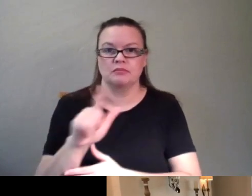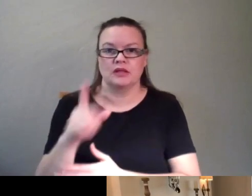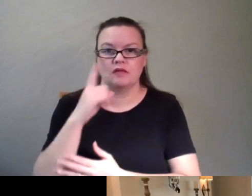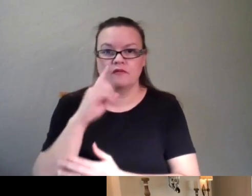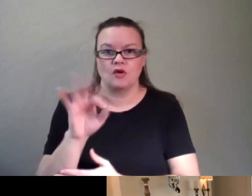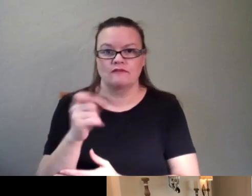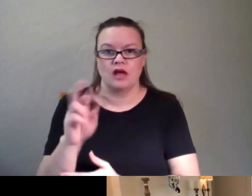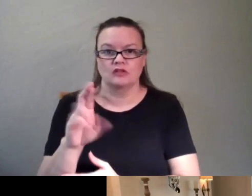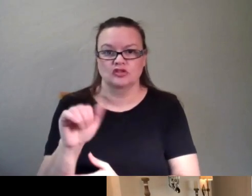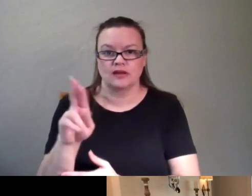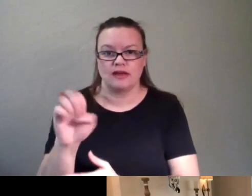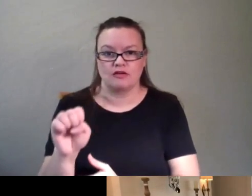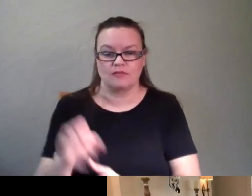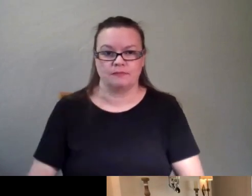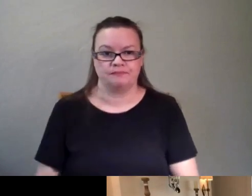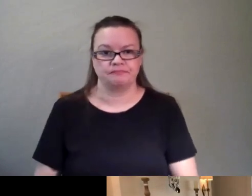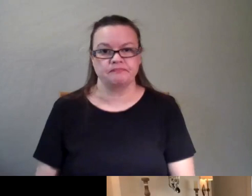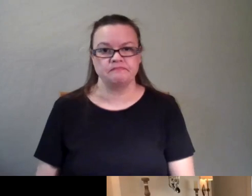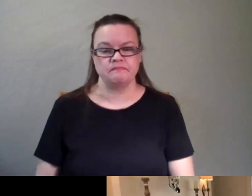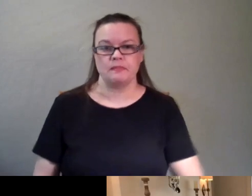committee that would have made